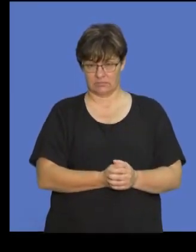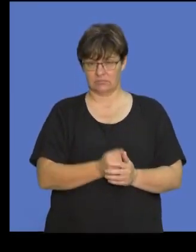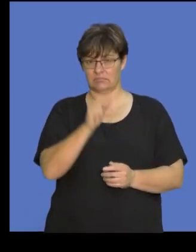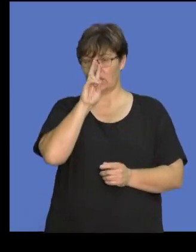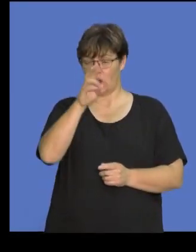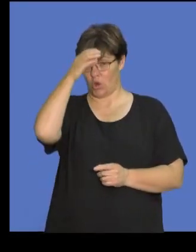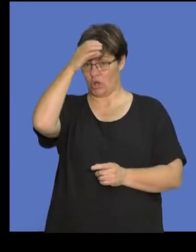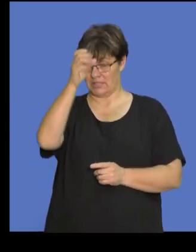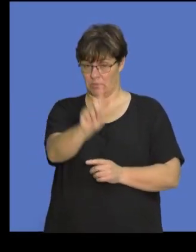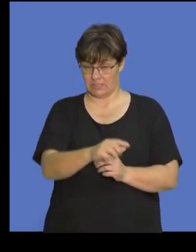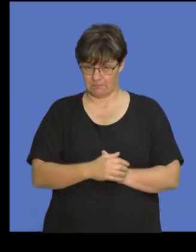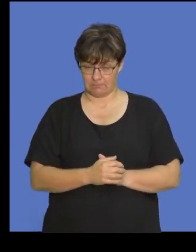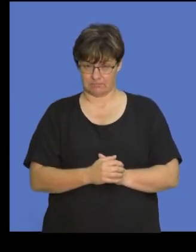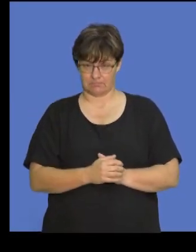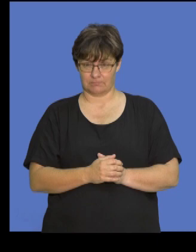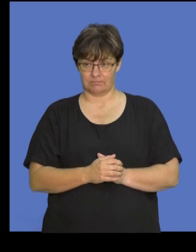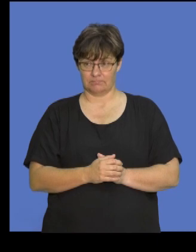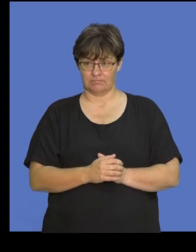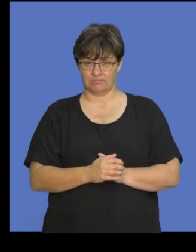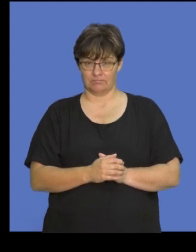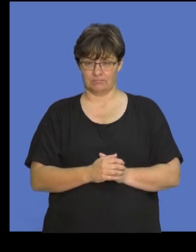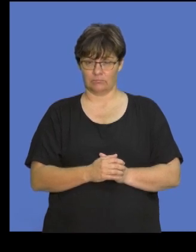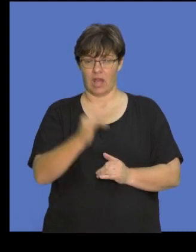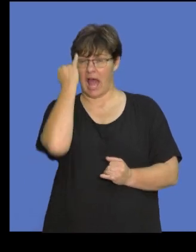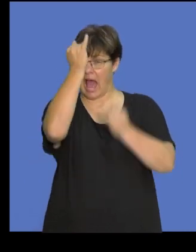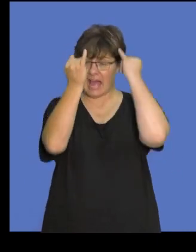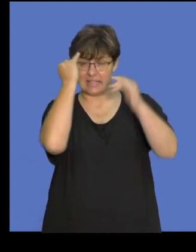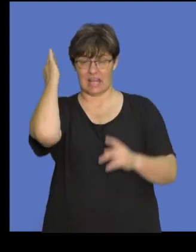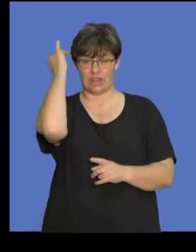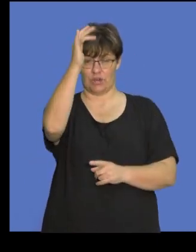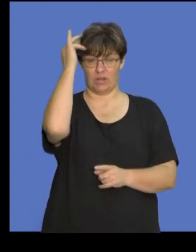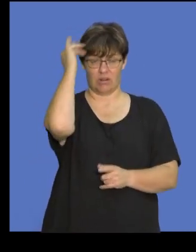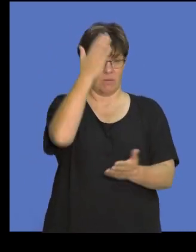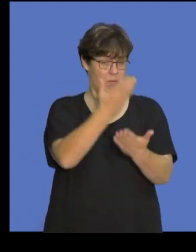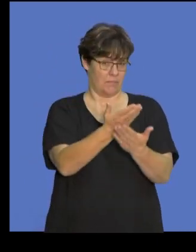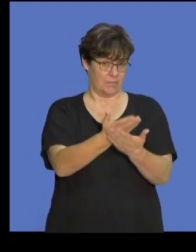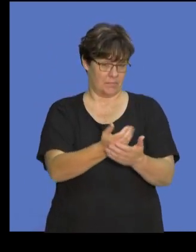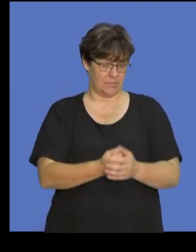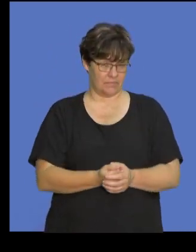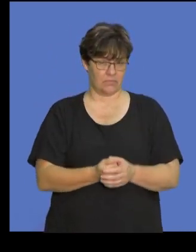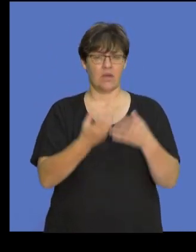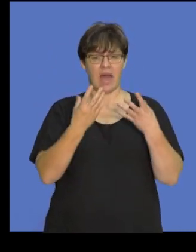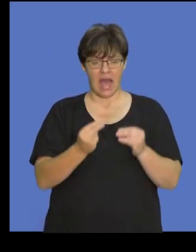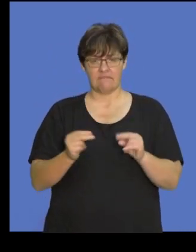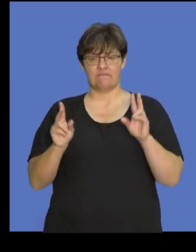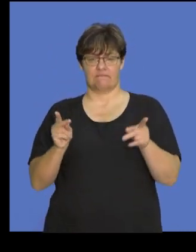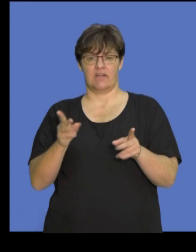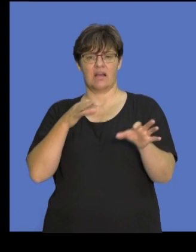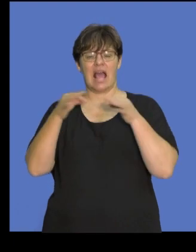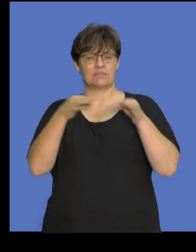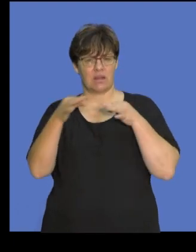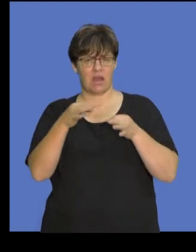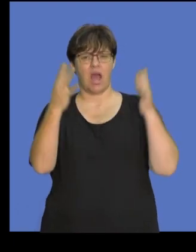at our concept map. So within our ideas of theoretical probability, we've got a definition for how